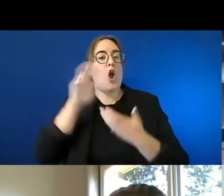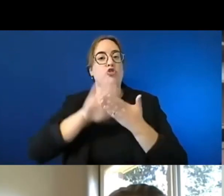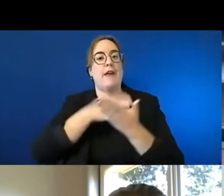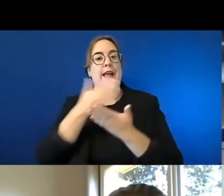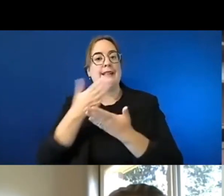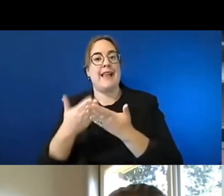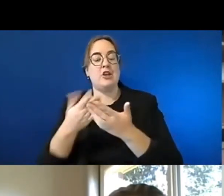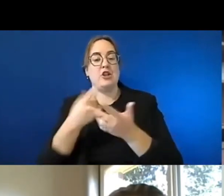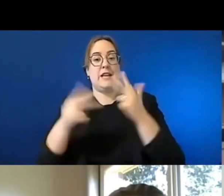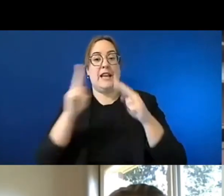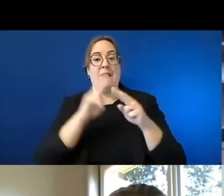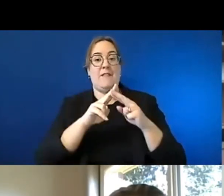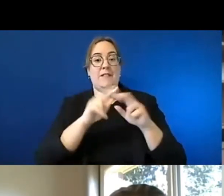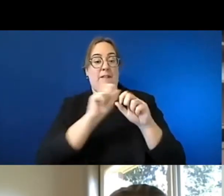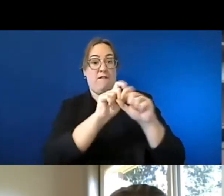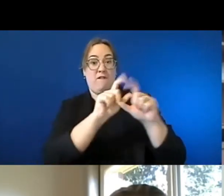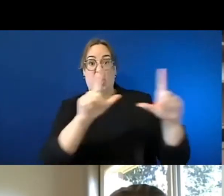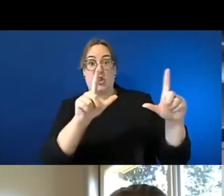visually presented.